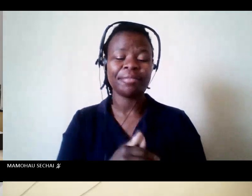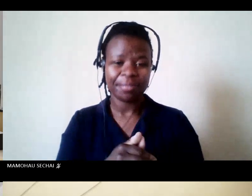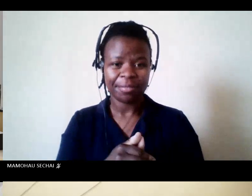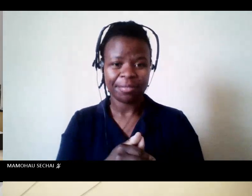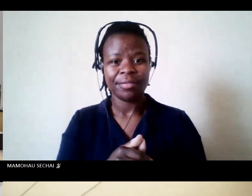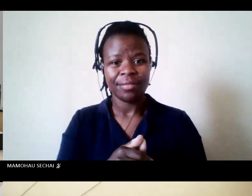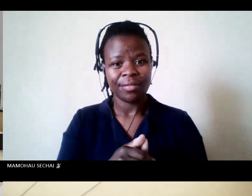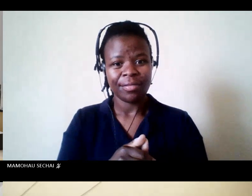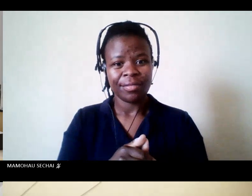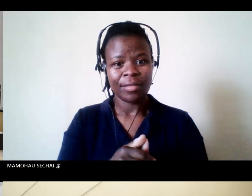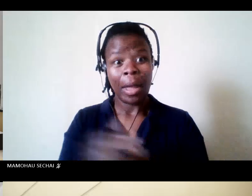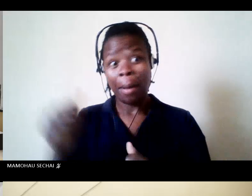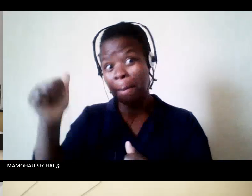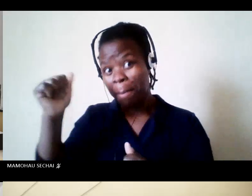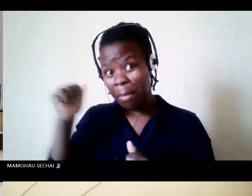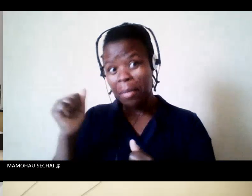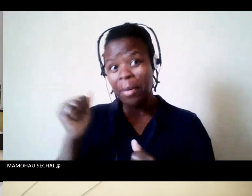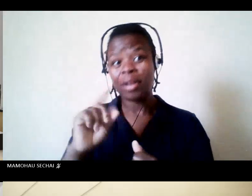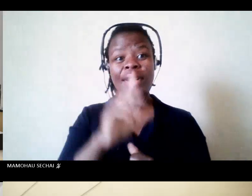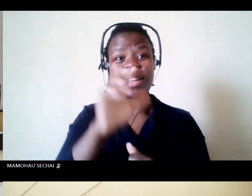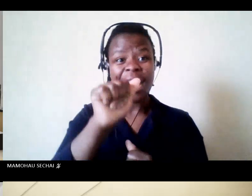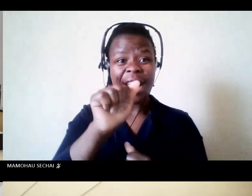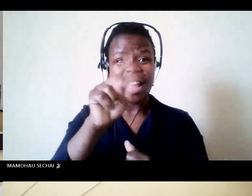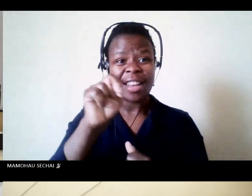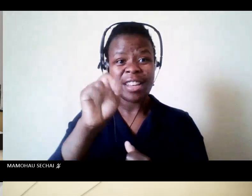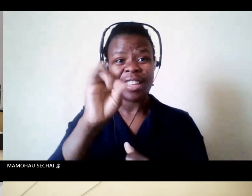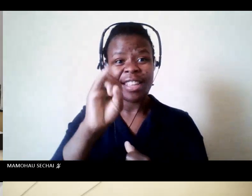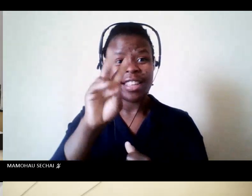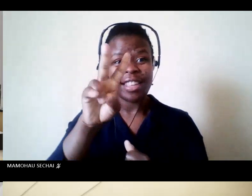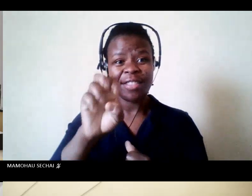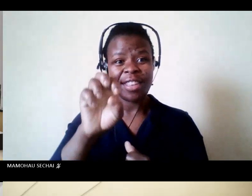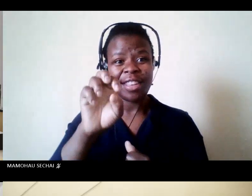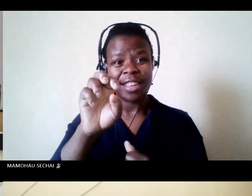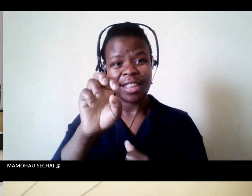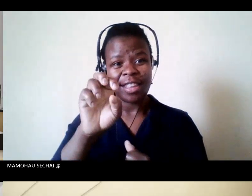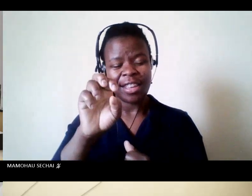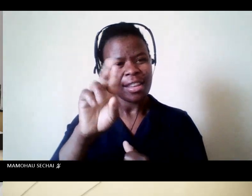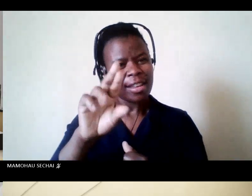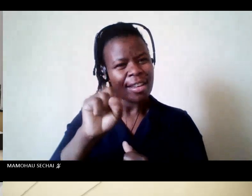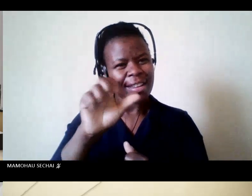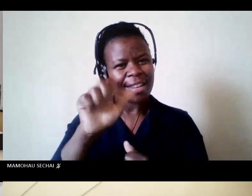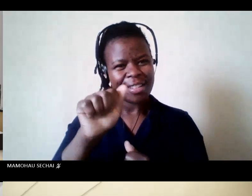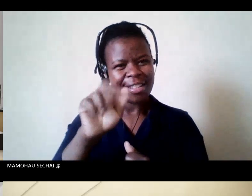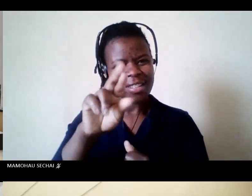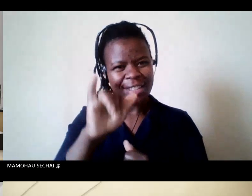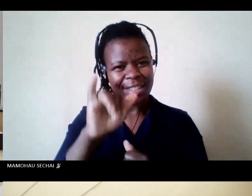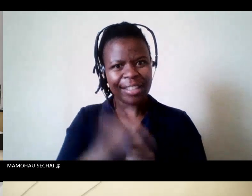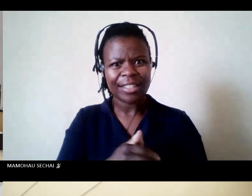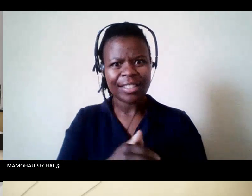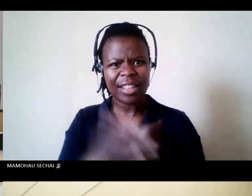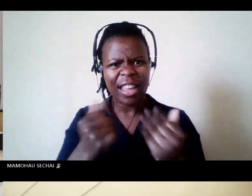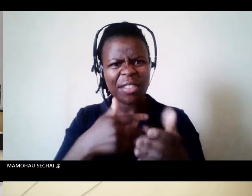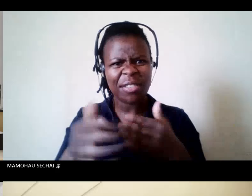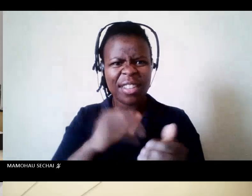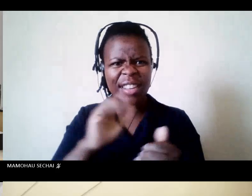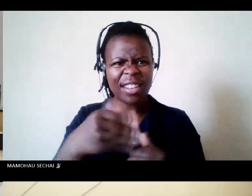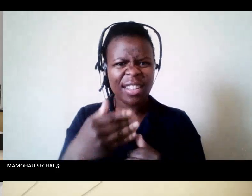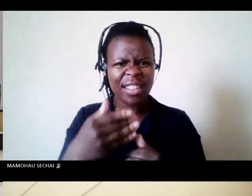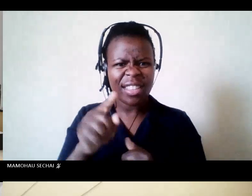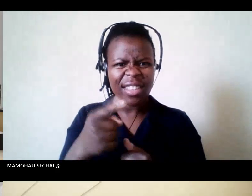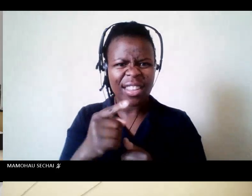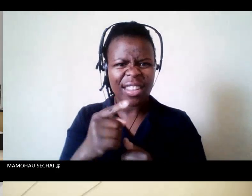anniversary yesterday, so we went away for the week. Yeah. So yeah, that's Oh, me. happy anniversary. Did I leave anything out now?